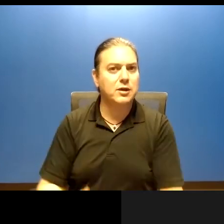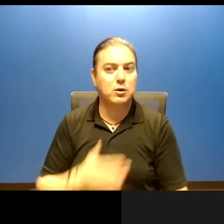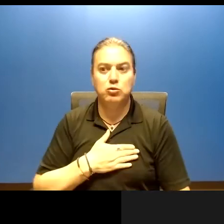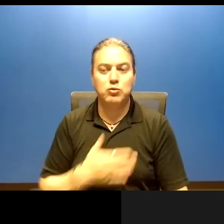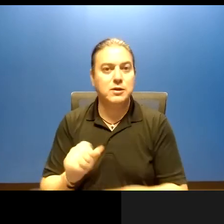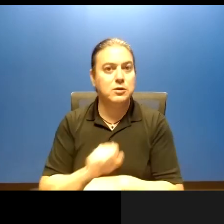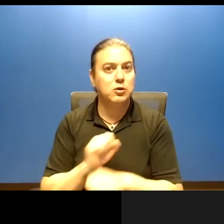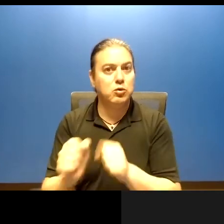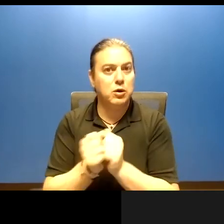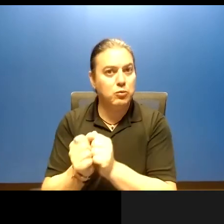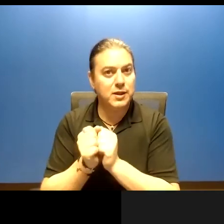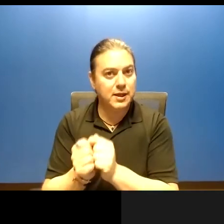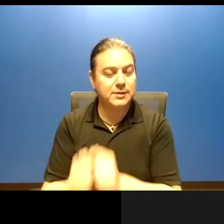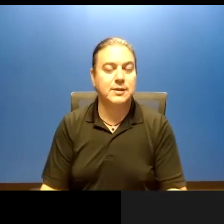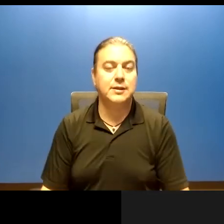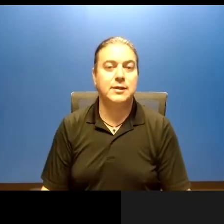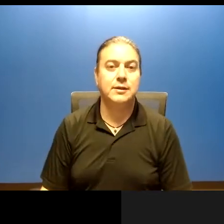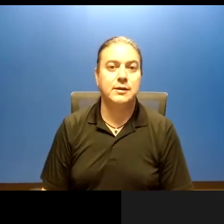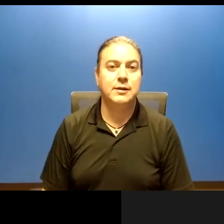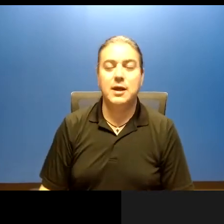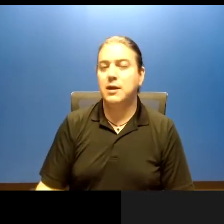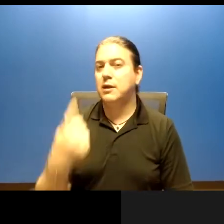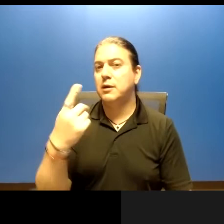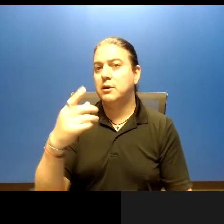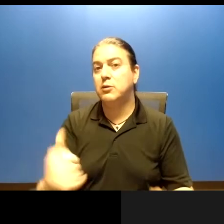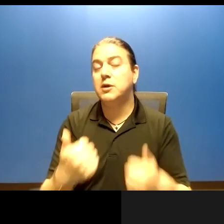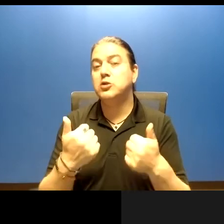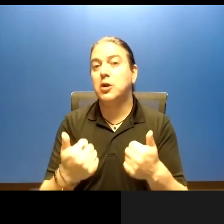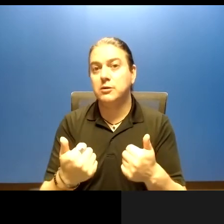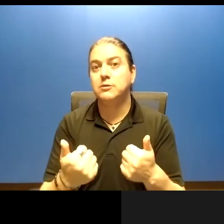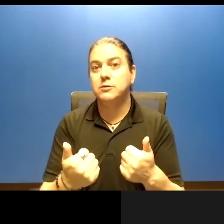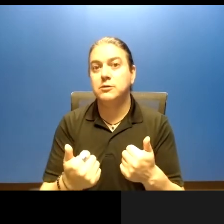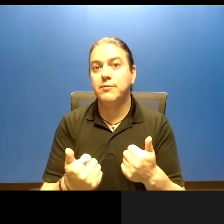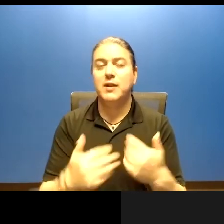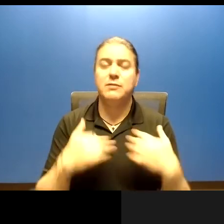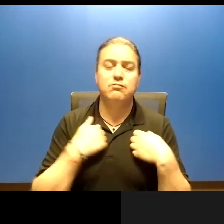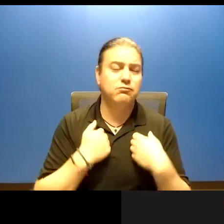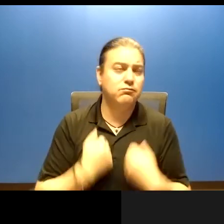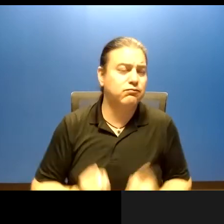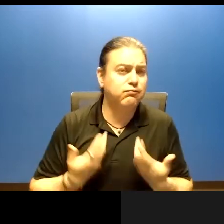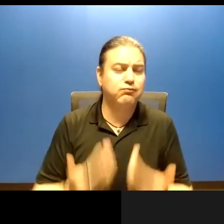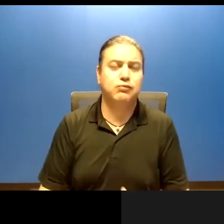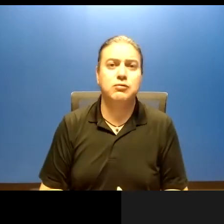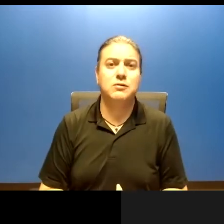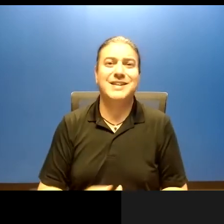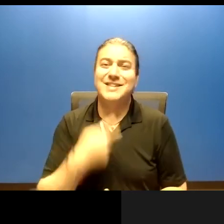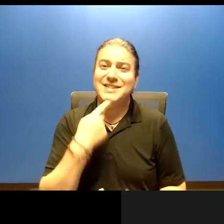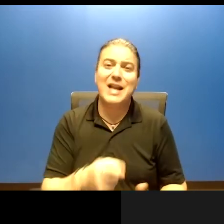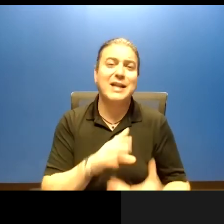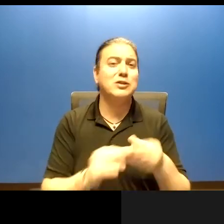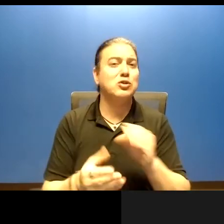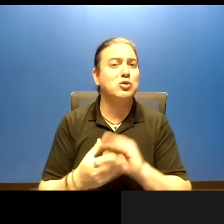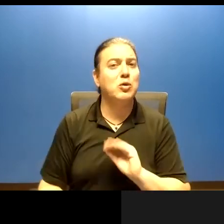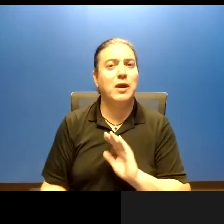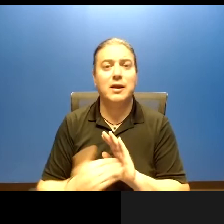And I think one of the challenges, and I may not sound like it, but it's exhausting retelling your story over and over again